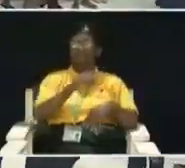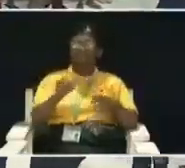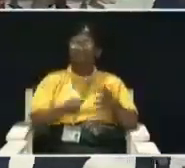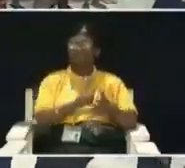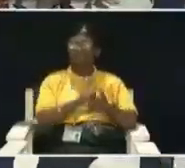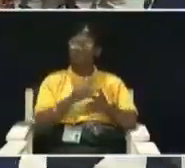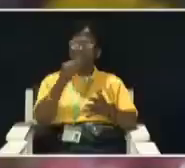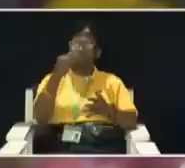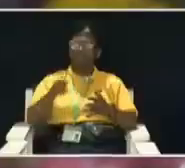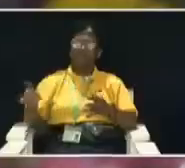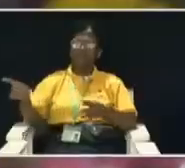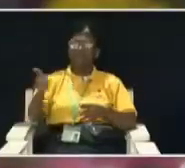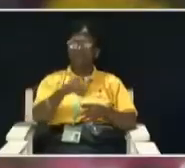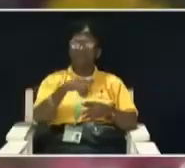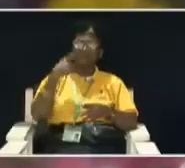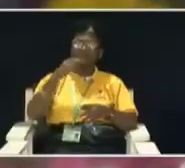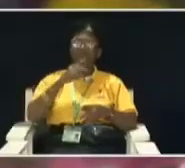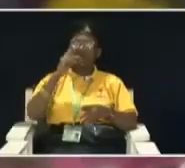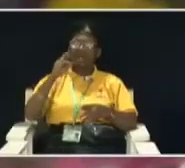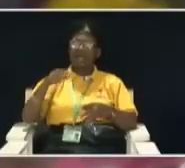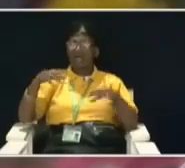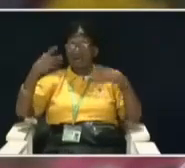Your hands will never wither.